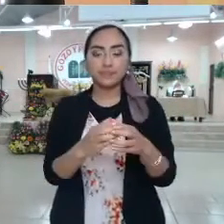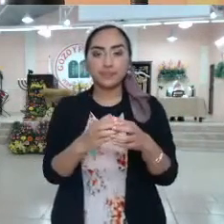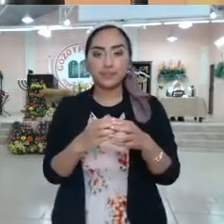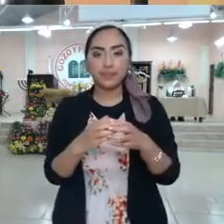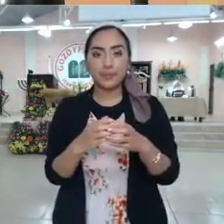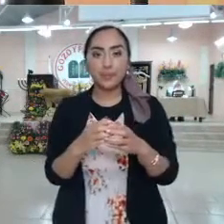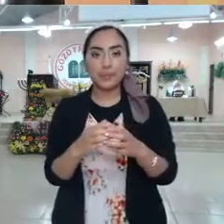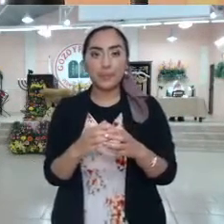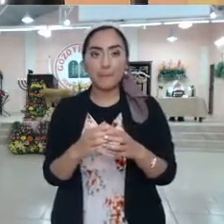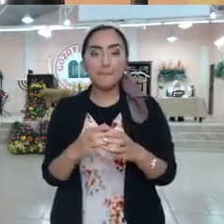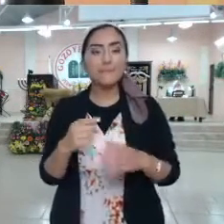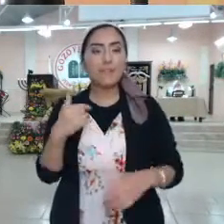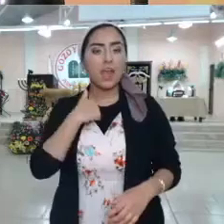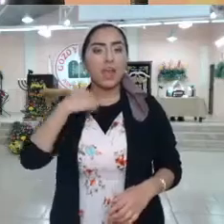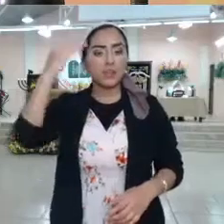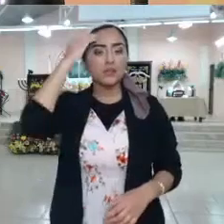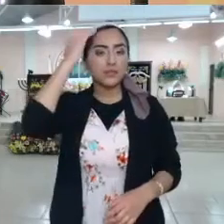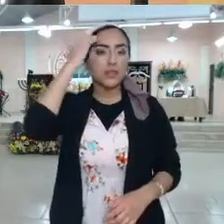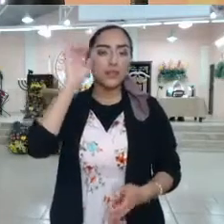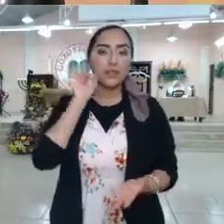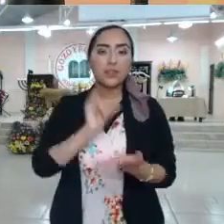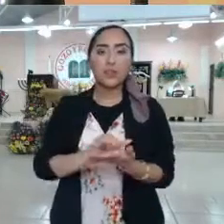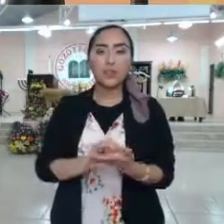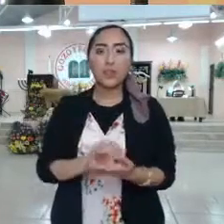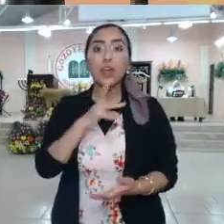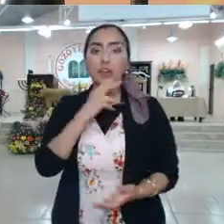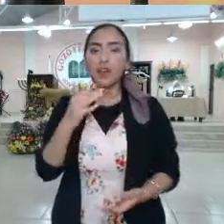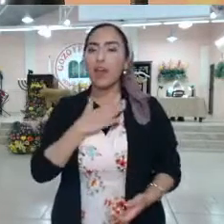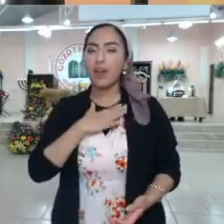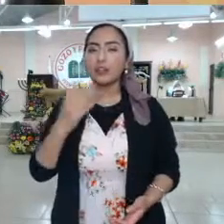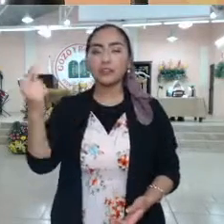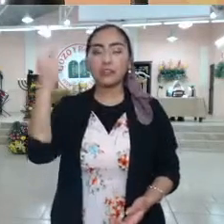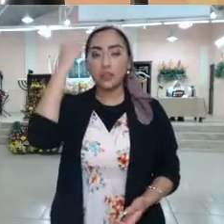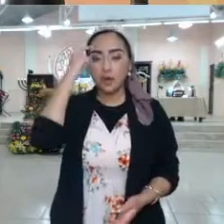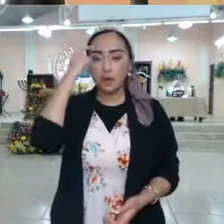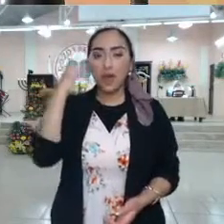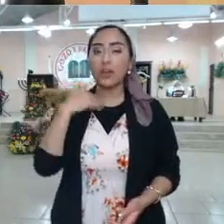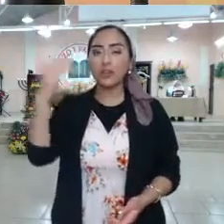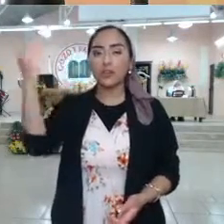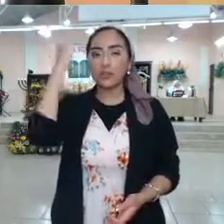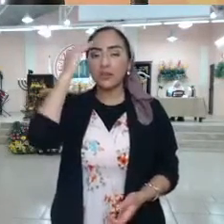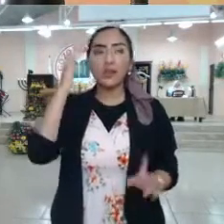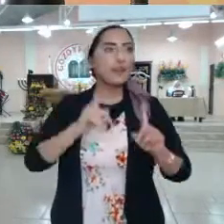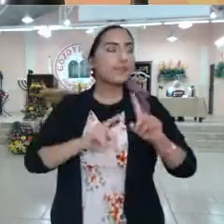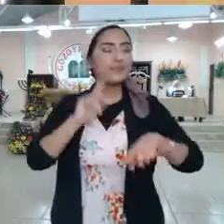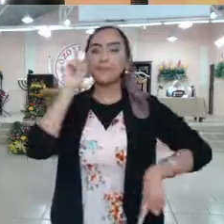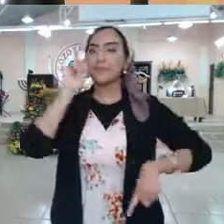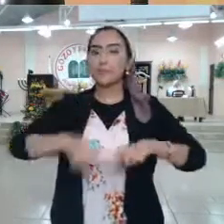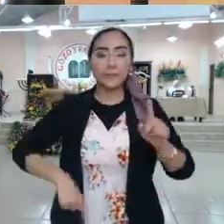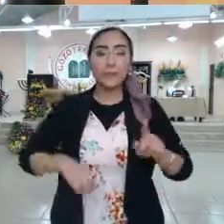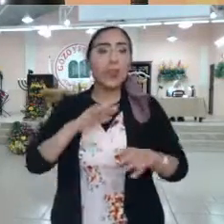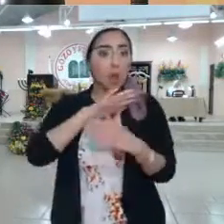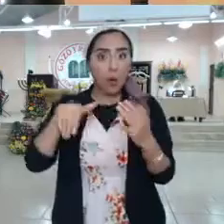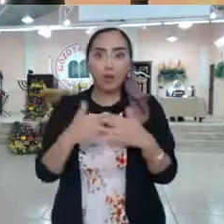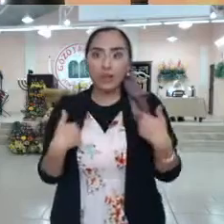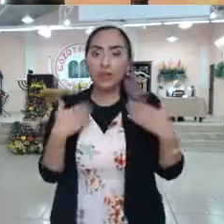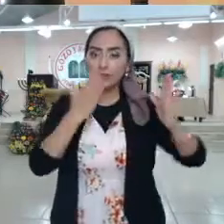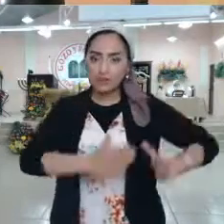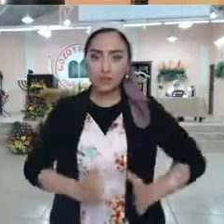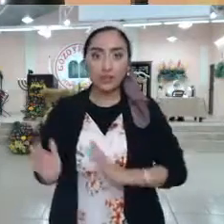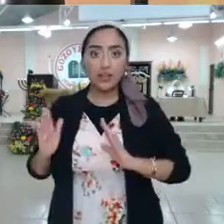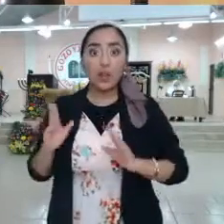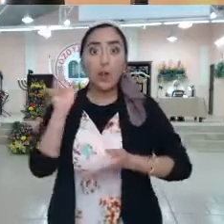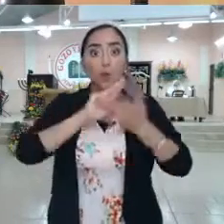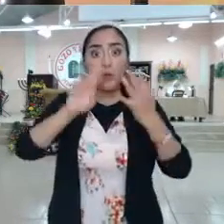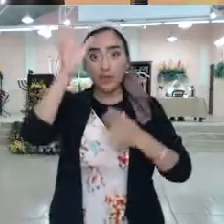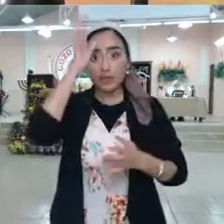put us together. I'm sure of that. I'm sure It is impossible. Everything has